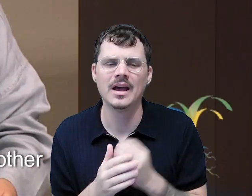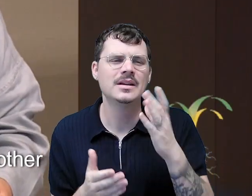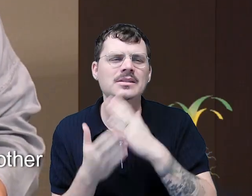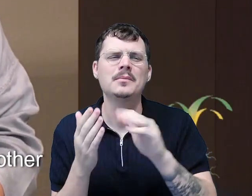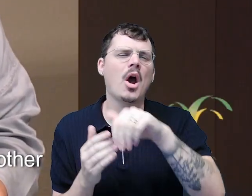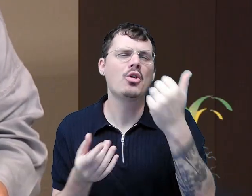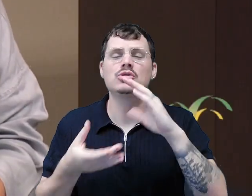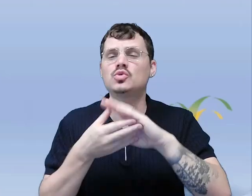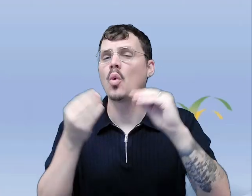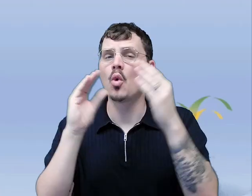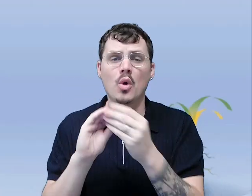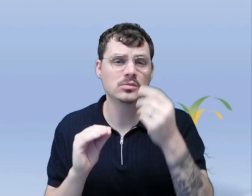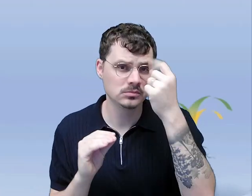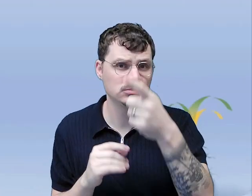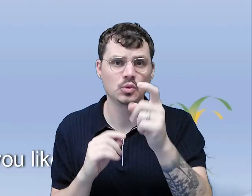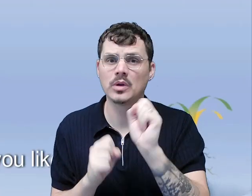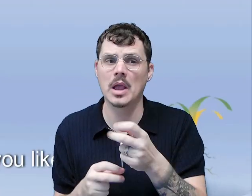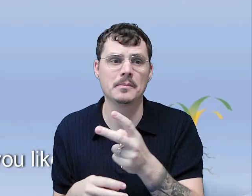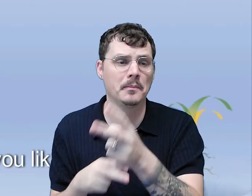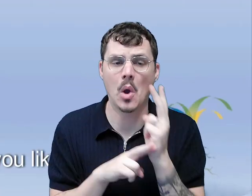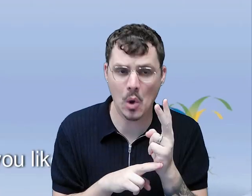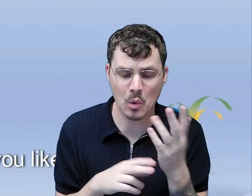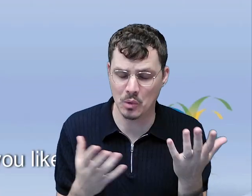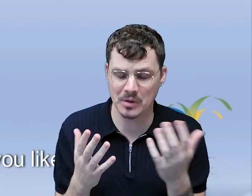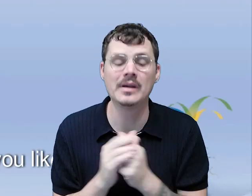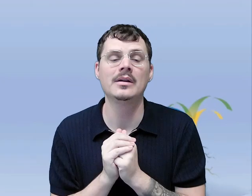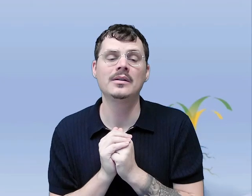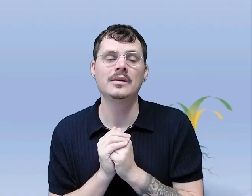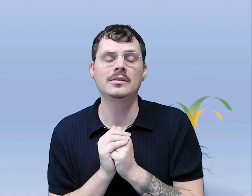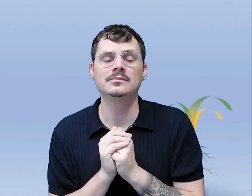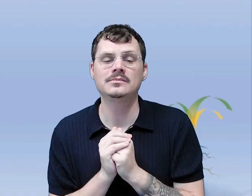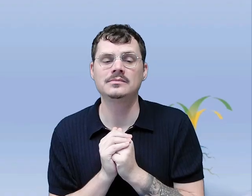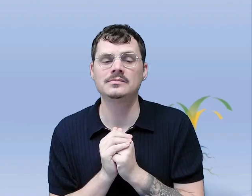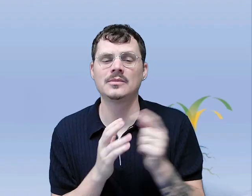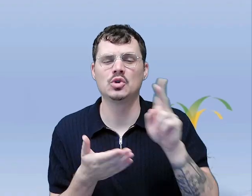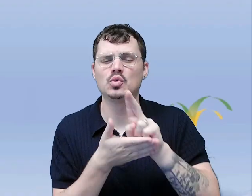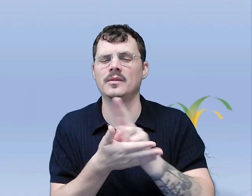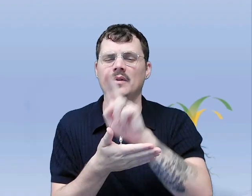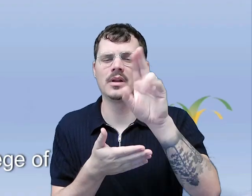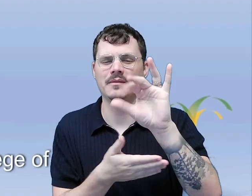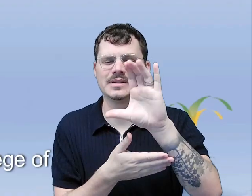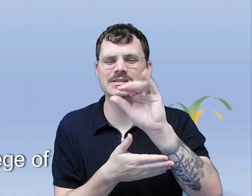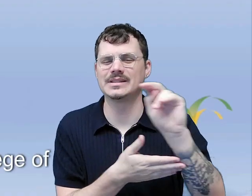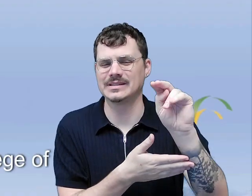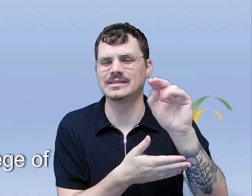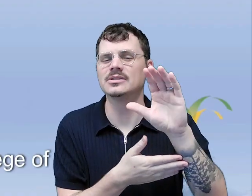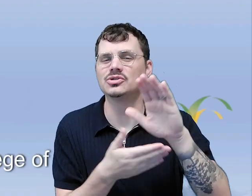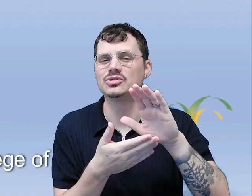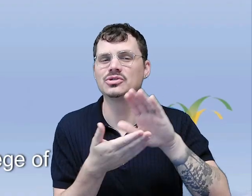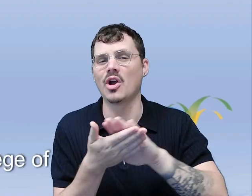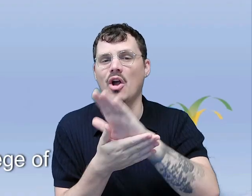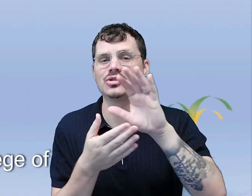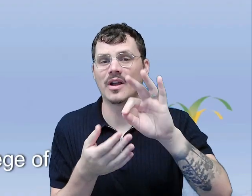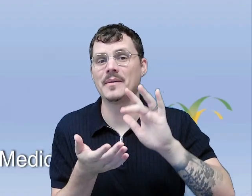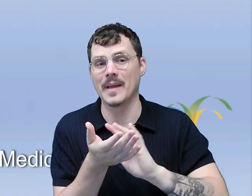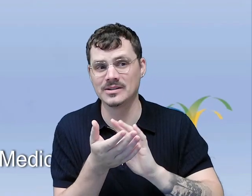You know, some other stories, you're welcome to borrow them if you like. The University of